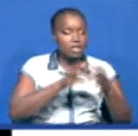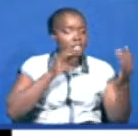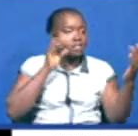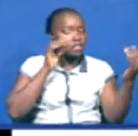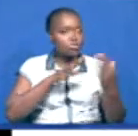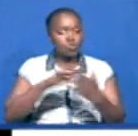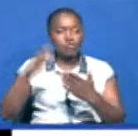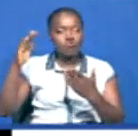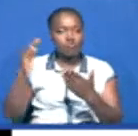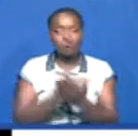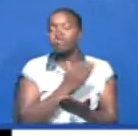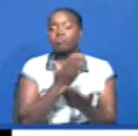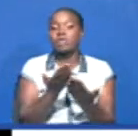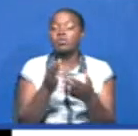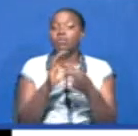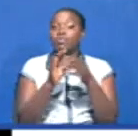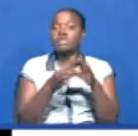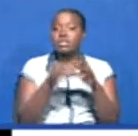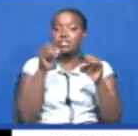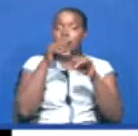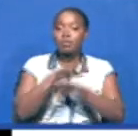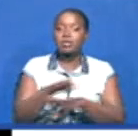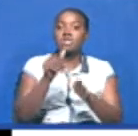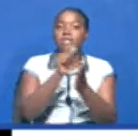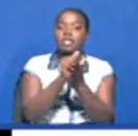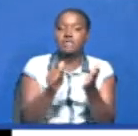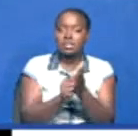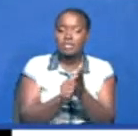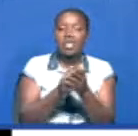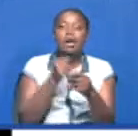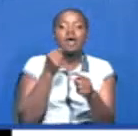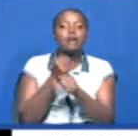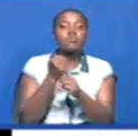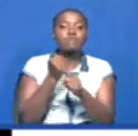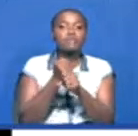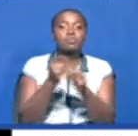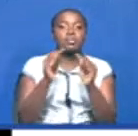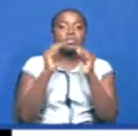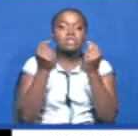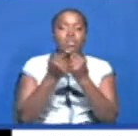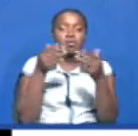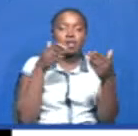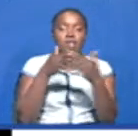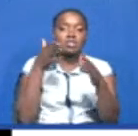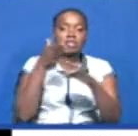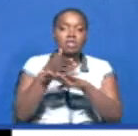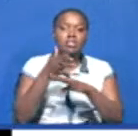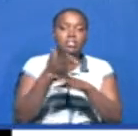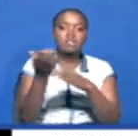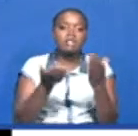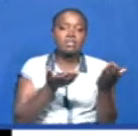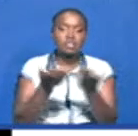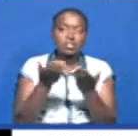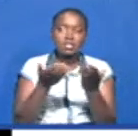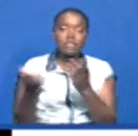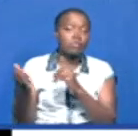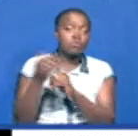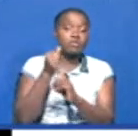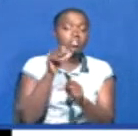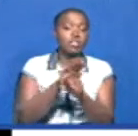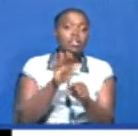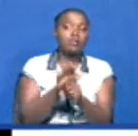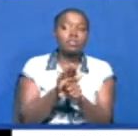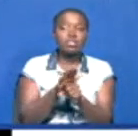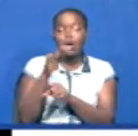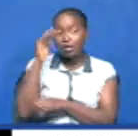and rather to coordinate the multi-agency enforcement team against illicit trade. You have achieved a lot, sir, in this